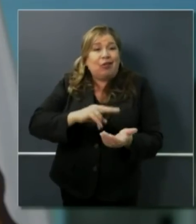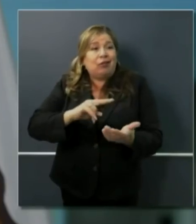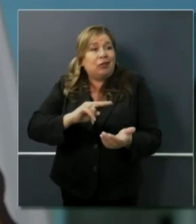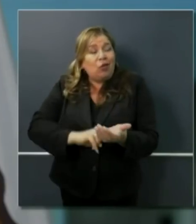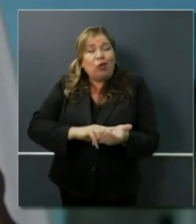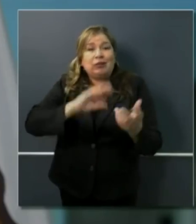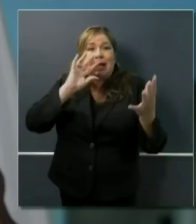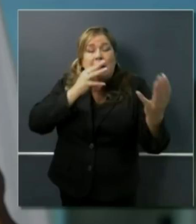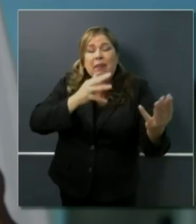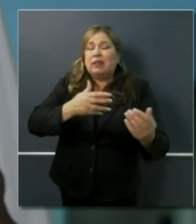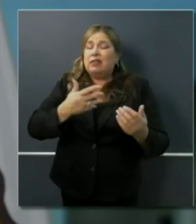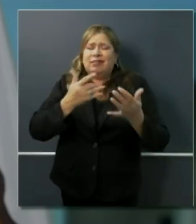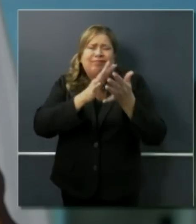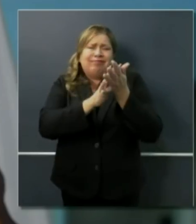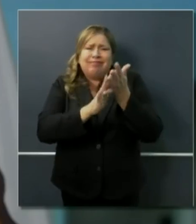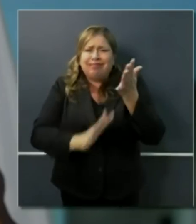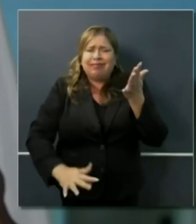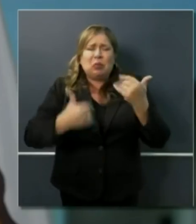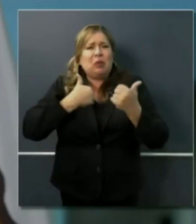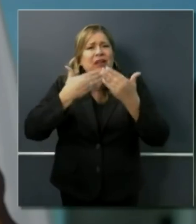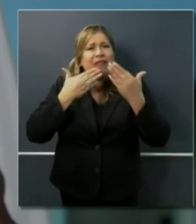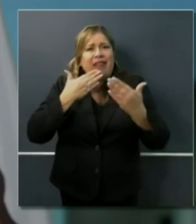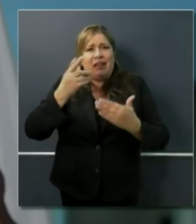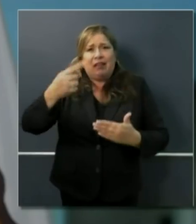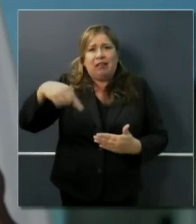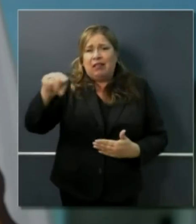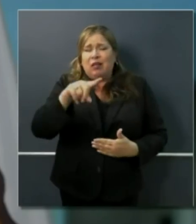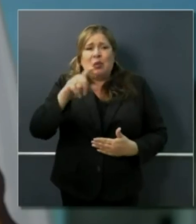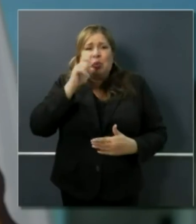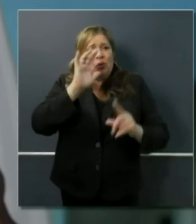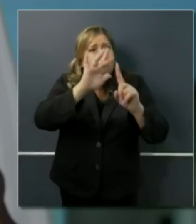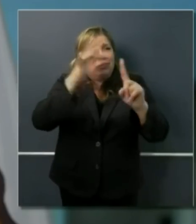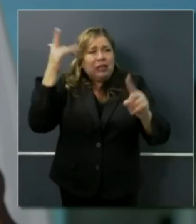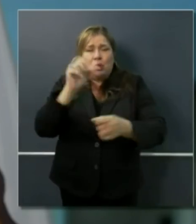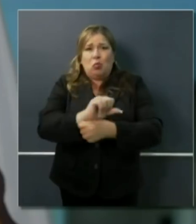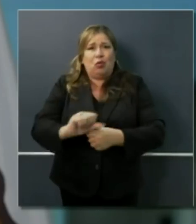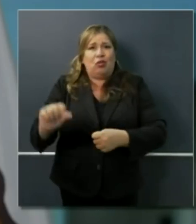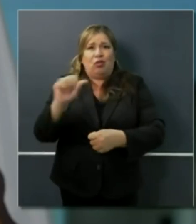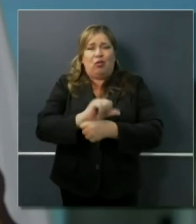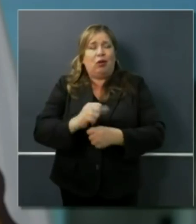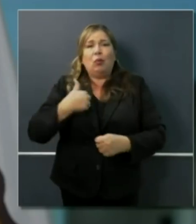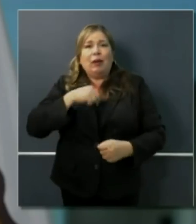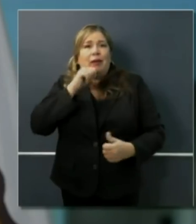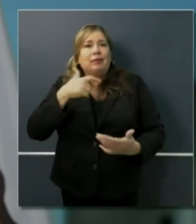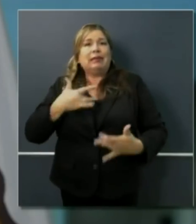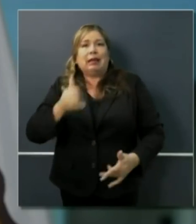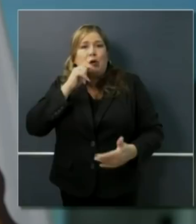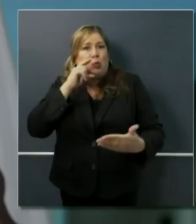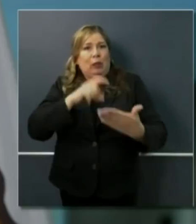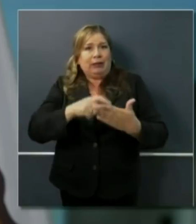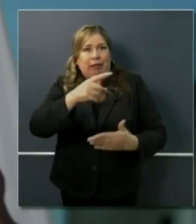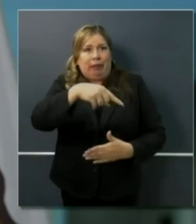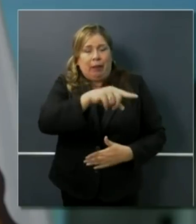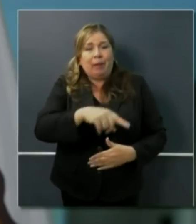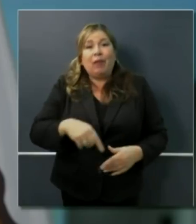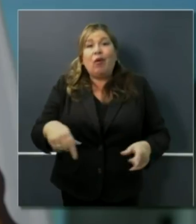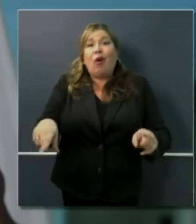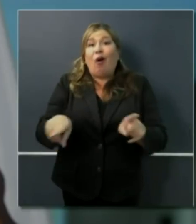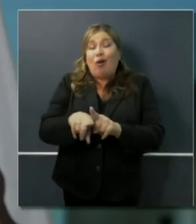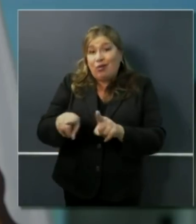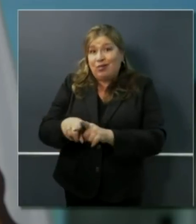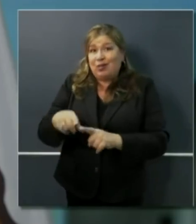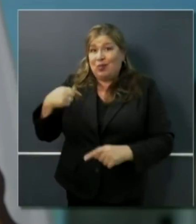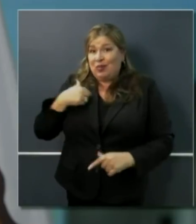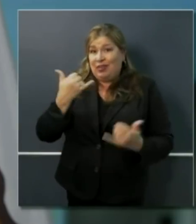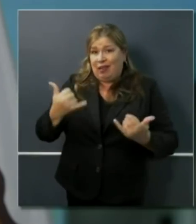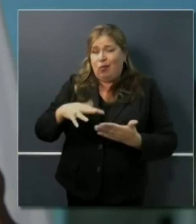for incredible heroism day in and day out that's so often taken for granted and under-recognized, and also an appreciation of the